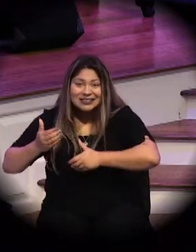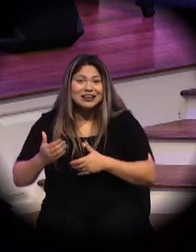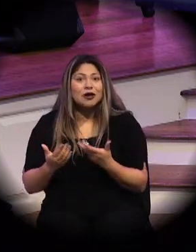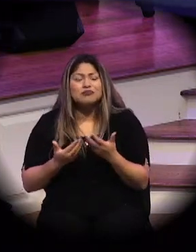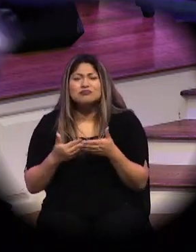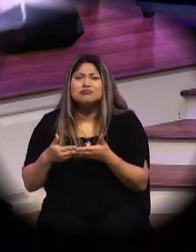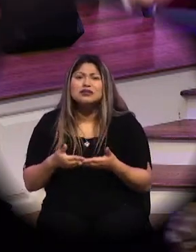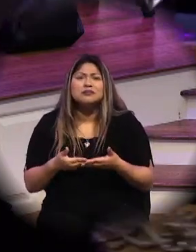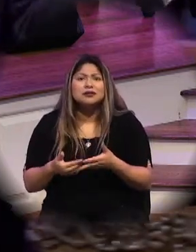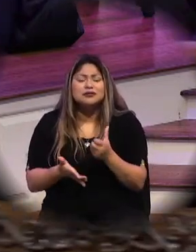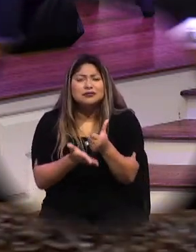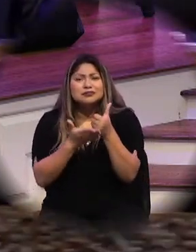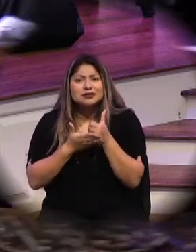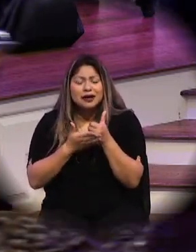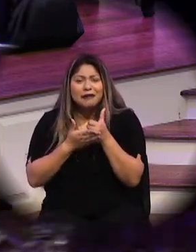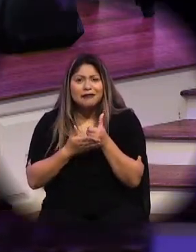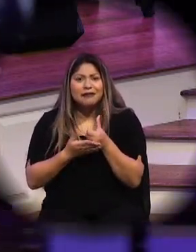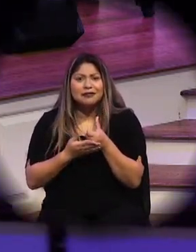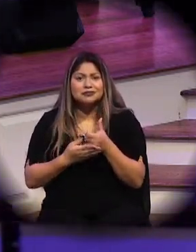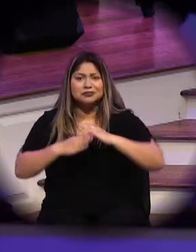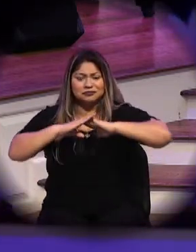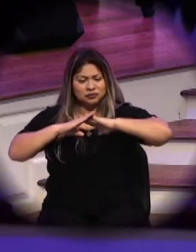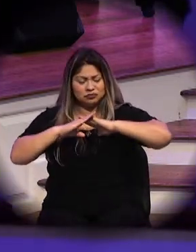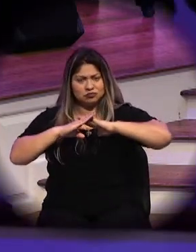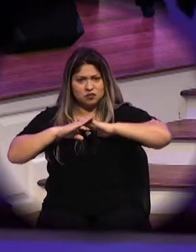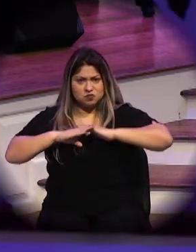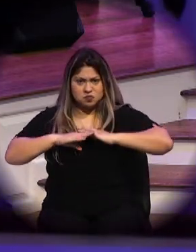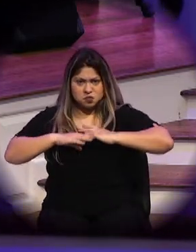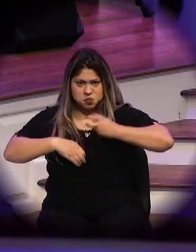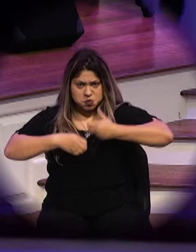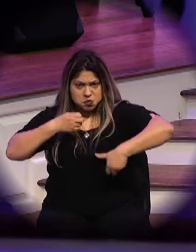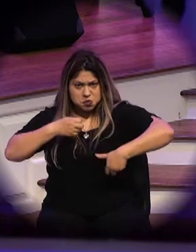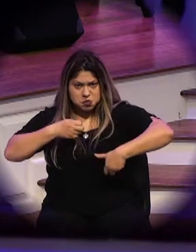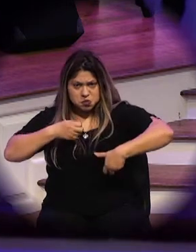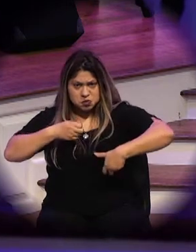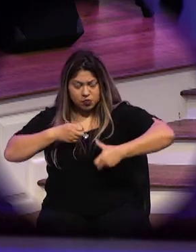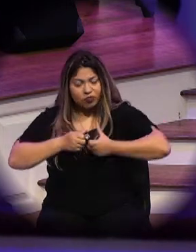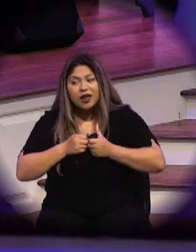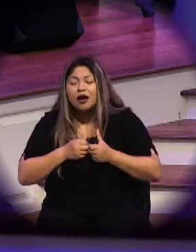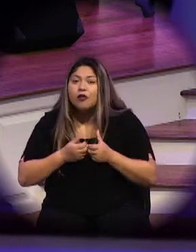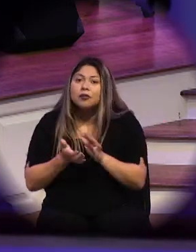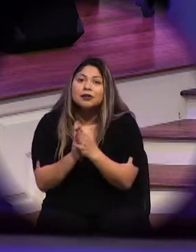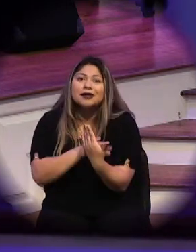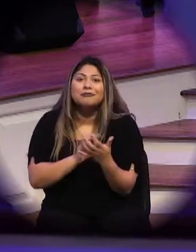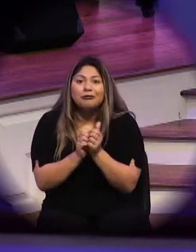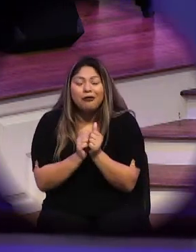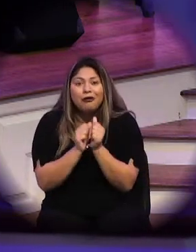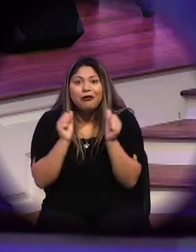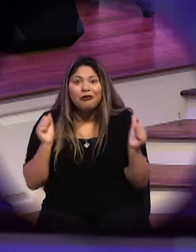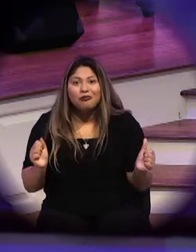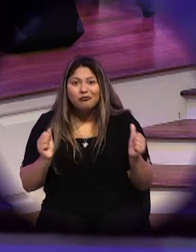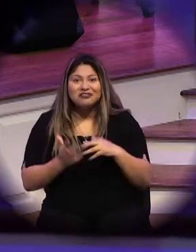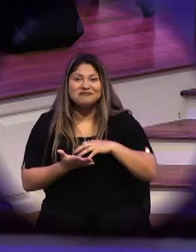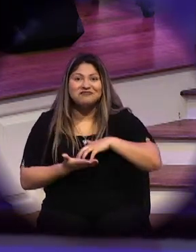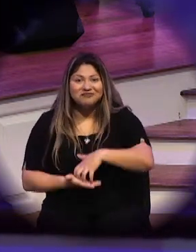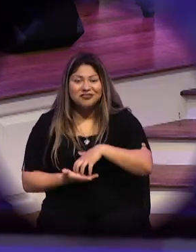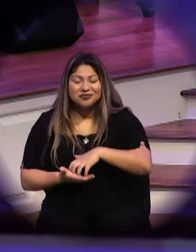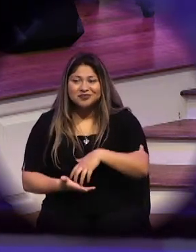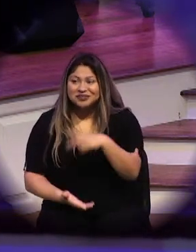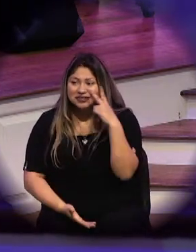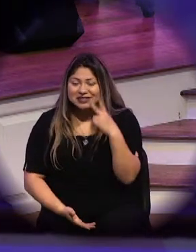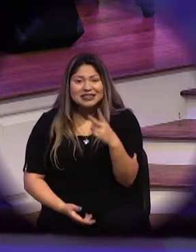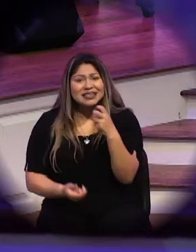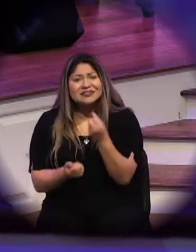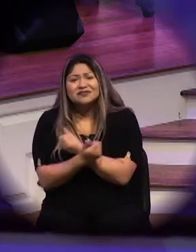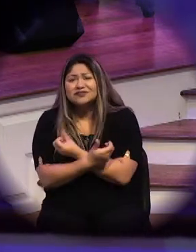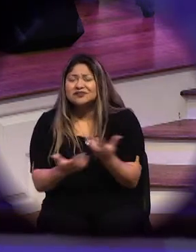a baby that helps us just to go, that helps us to be open to the possibilities of life. And the Bible